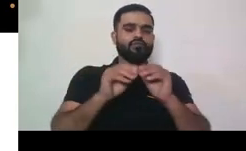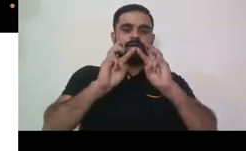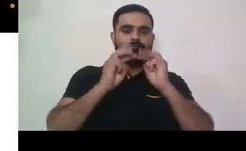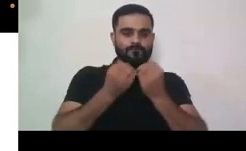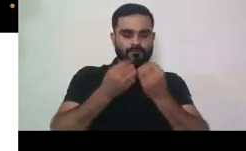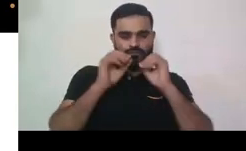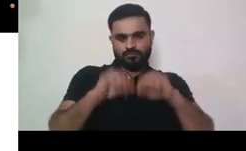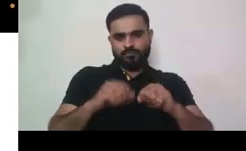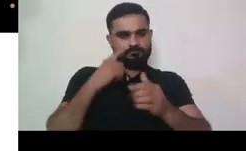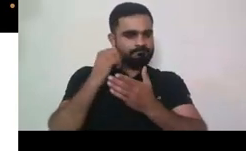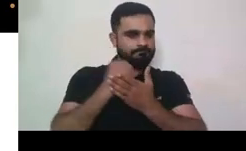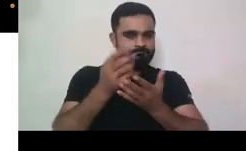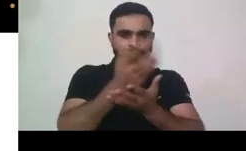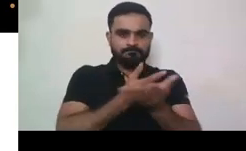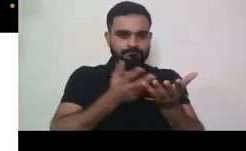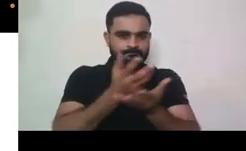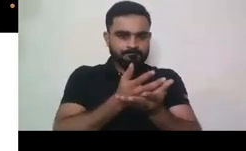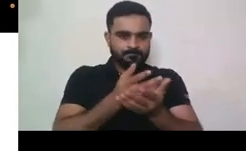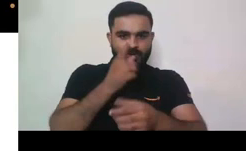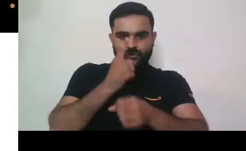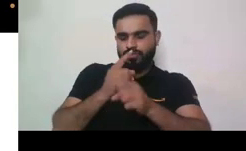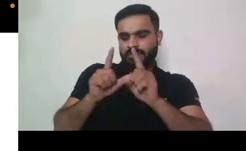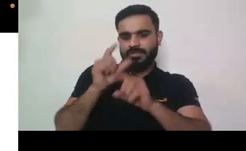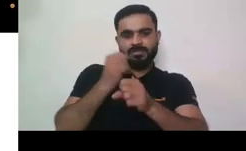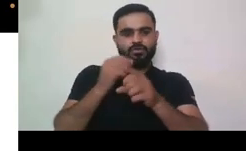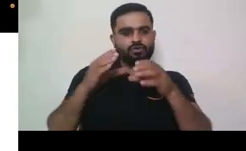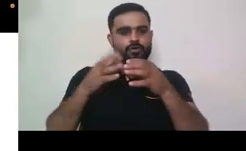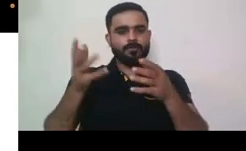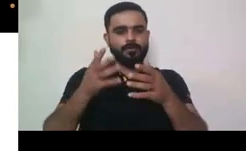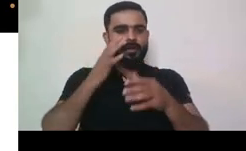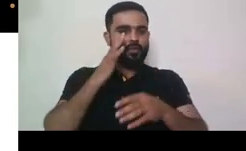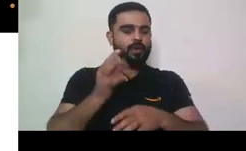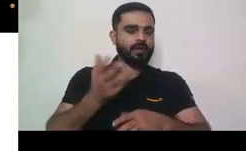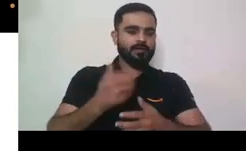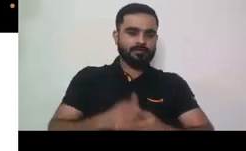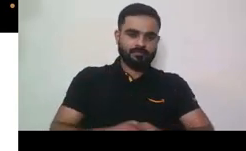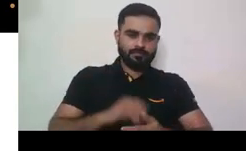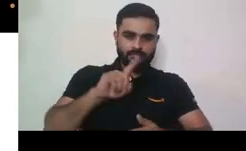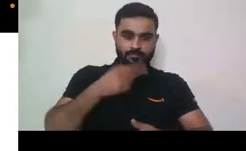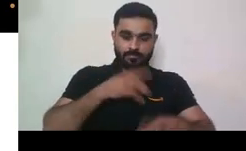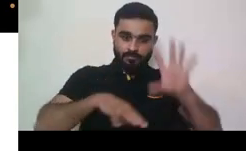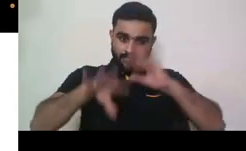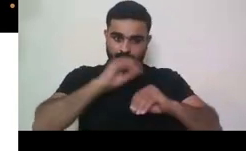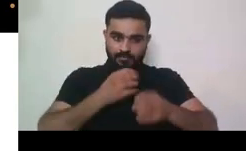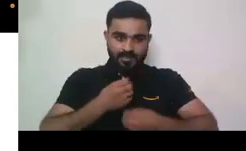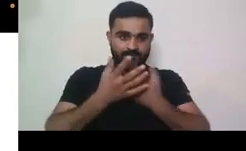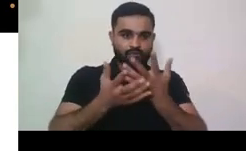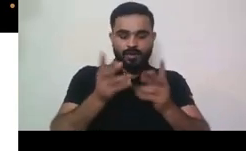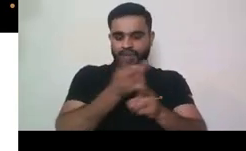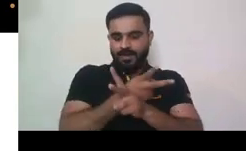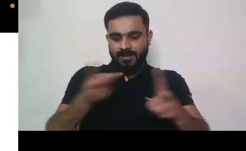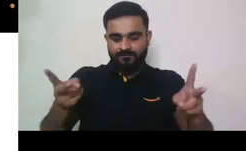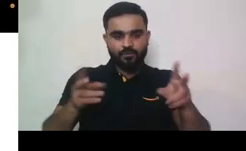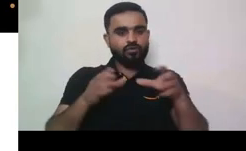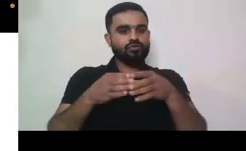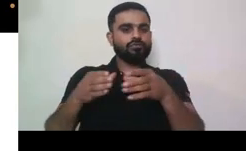have tried to discuss about what teacher development groups are and why it is important. Next, we tried to explore what are the different types of